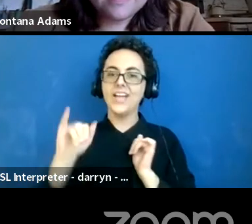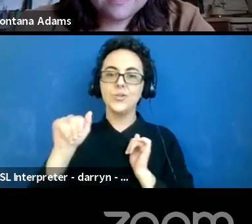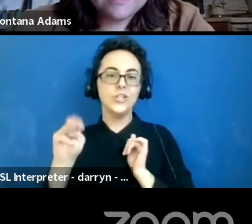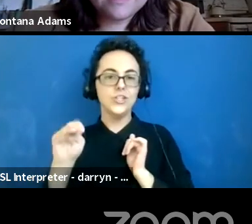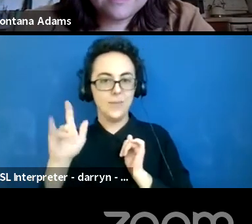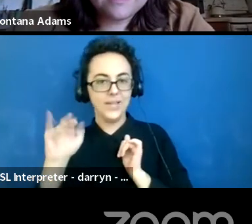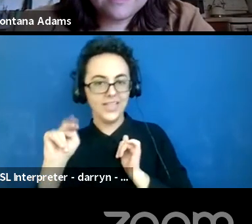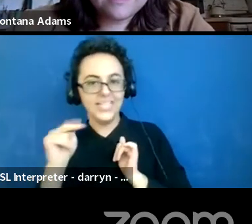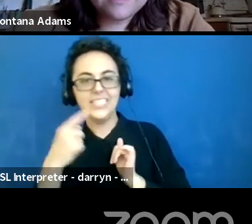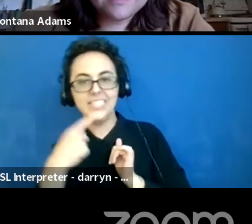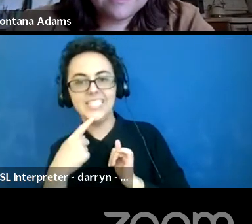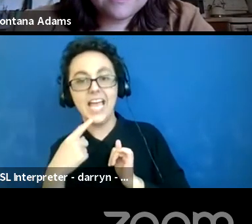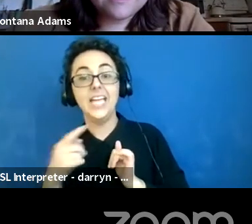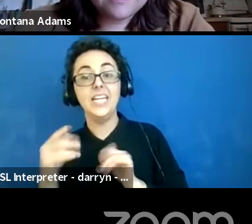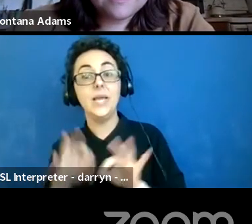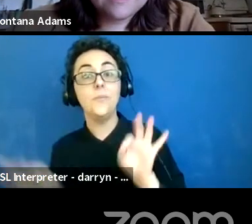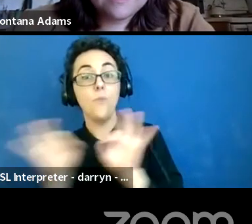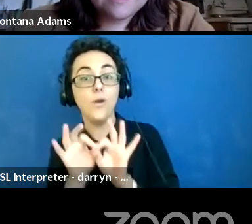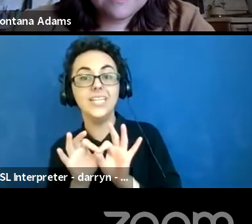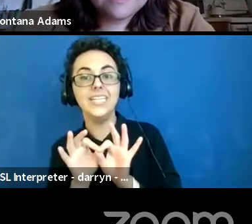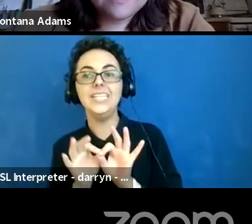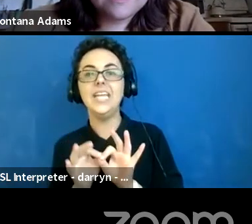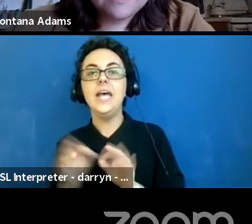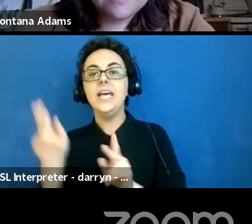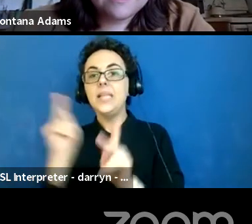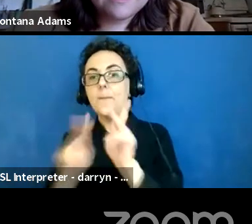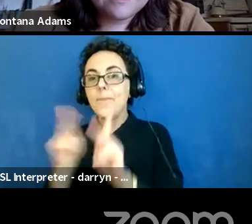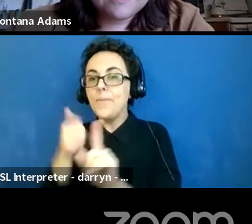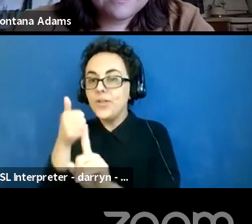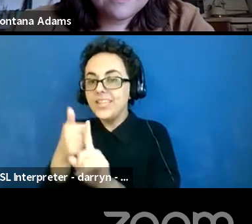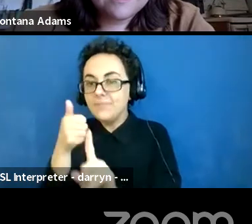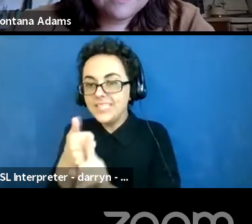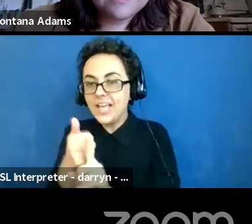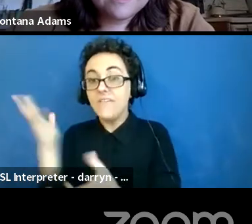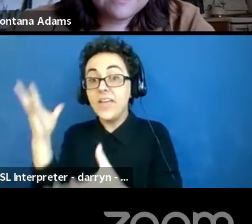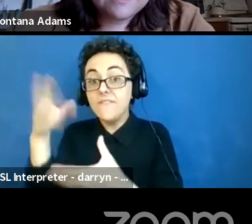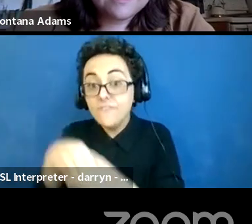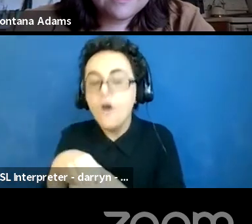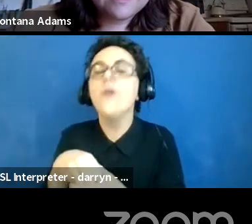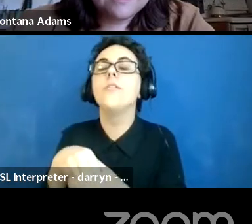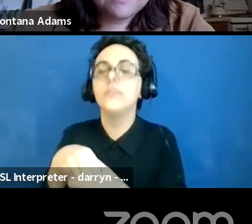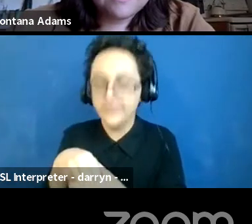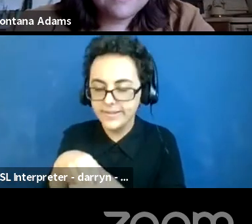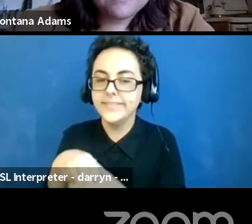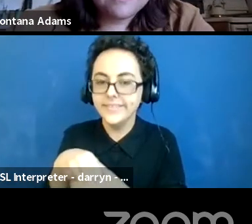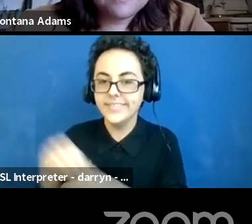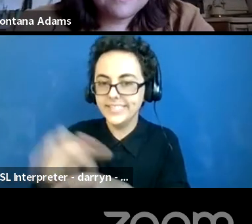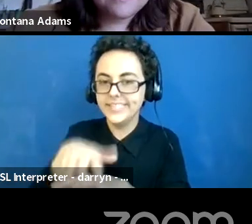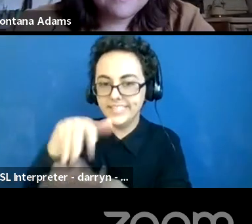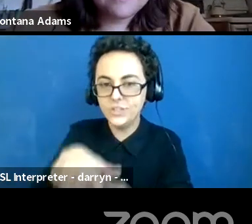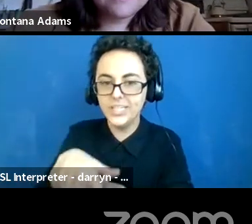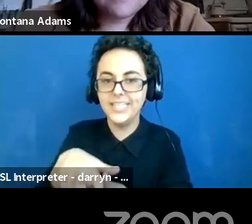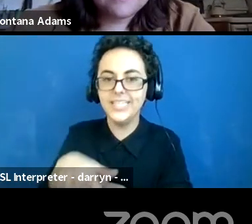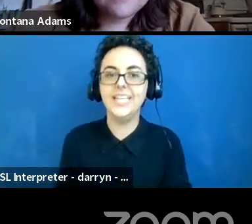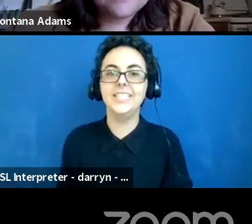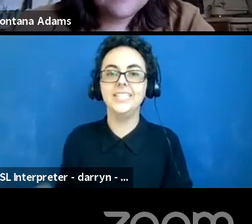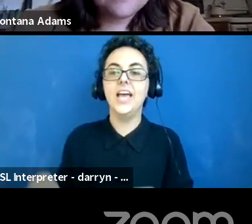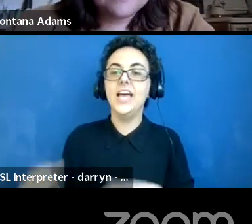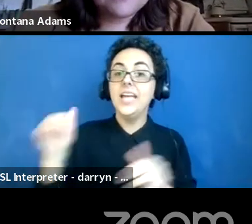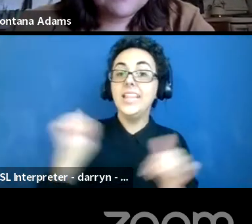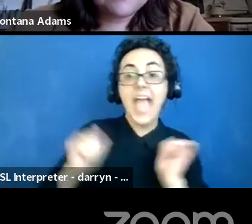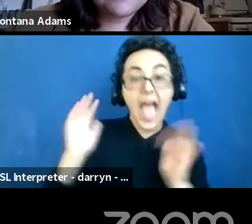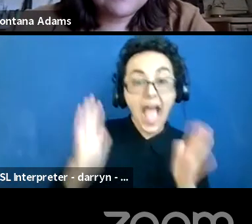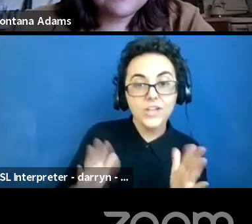Native people, with Native people in it, in the creative process, like from the back of the house to the front of the house to the actors